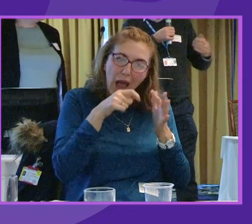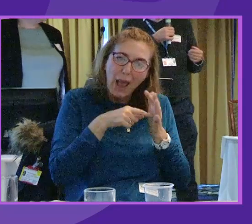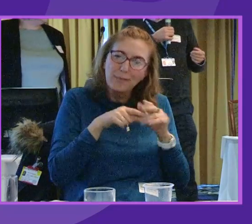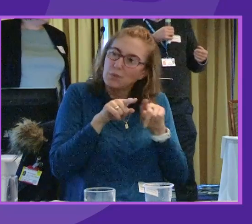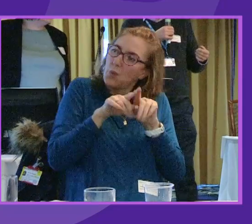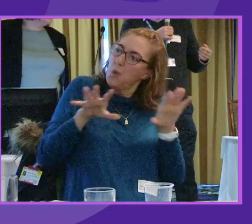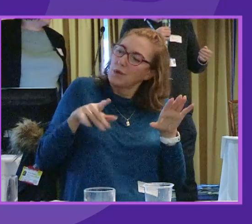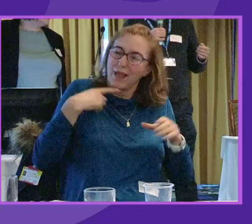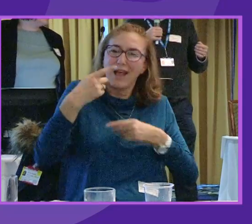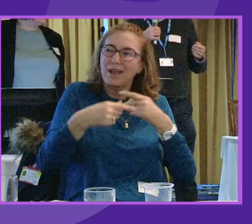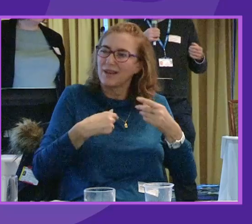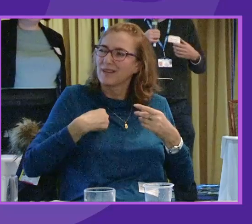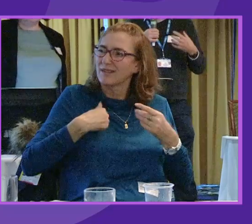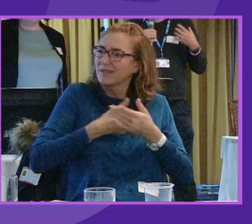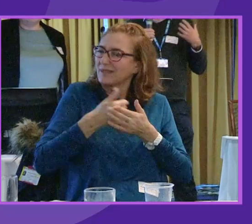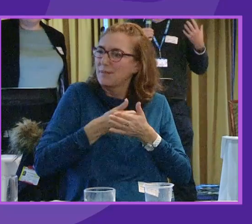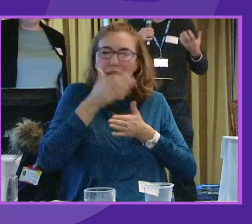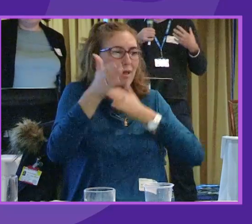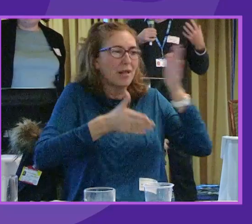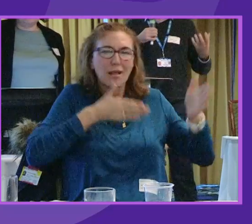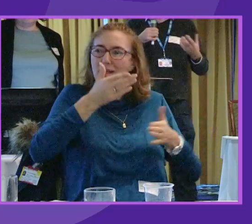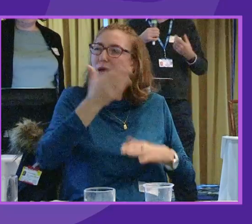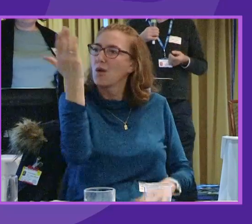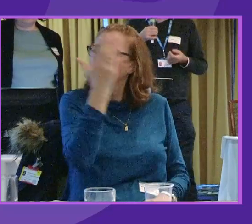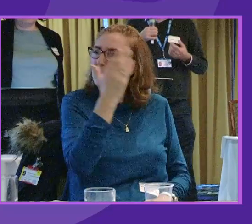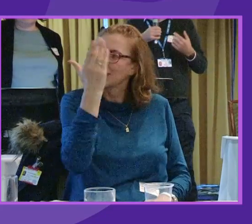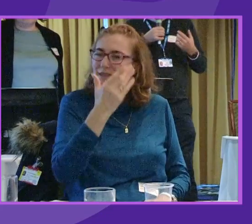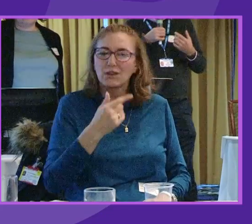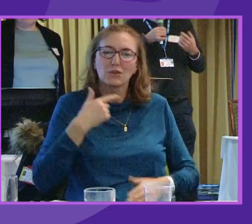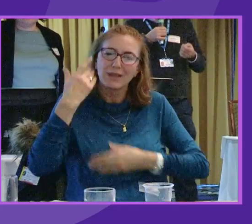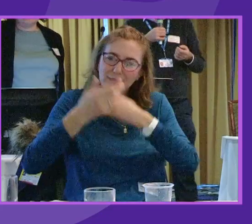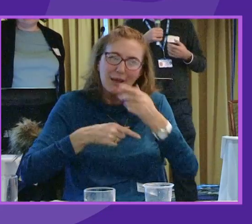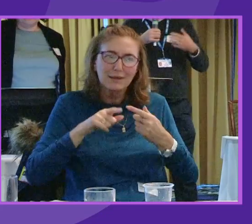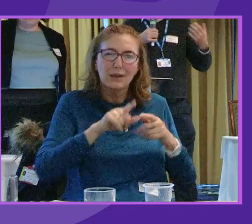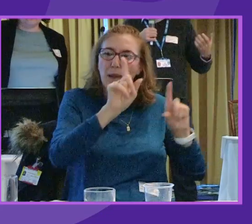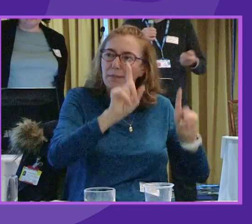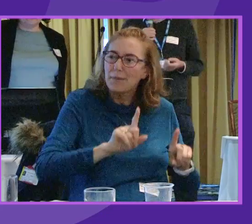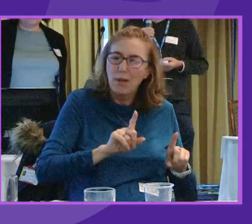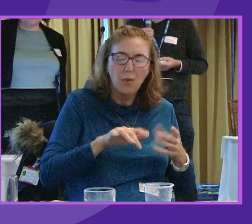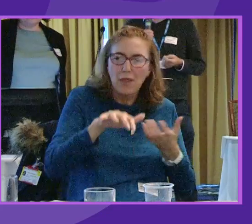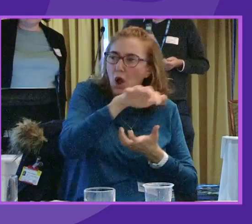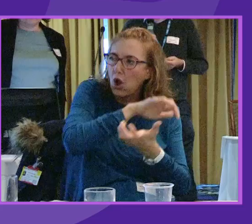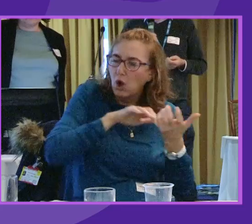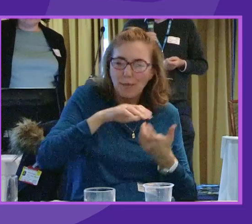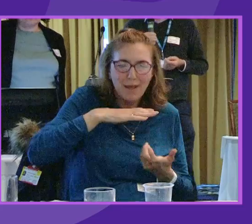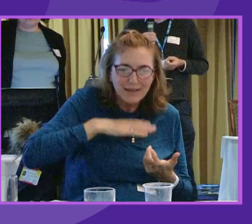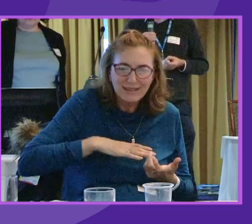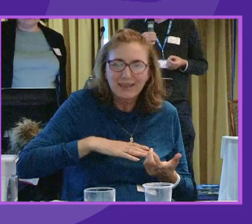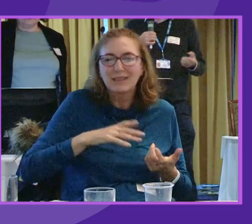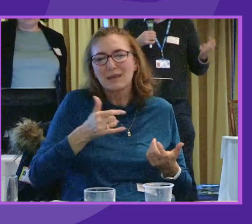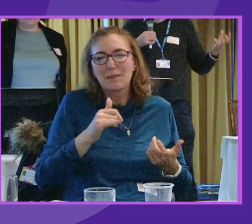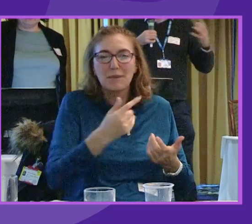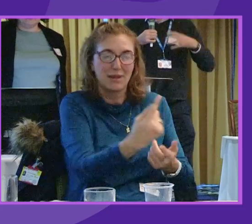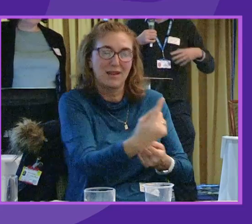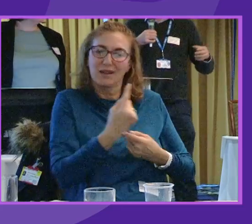IAPT appropriate presentation, what I kind of often had referred to me were people with kind of the more complex needs who in many cases